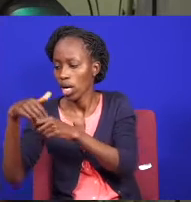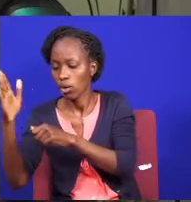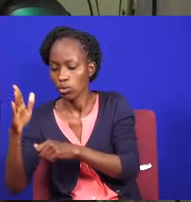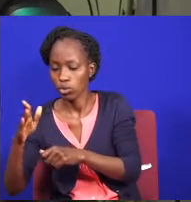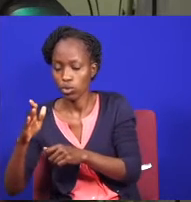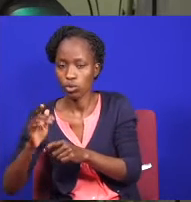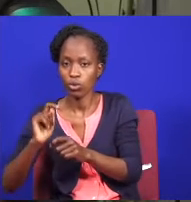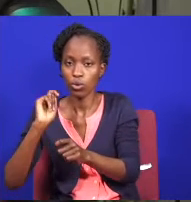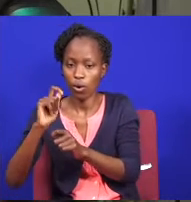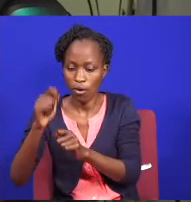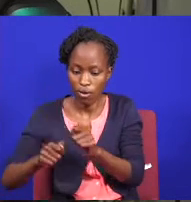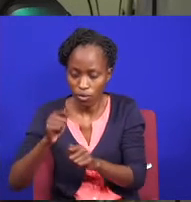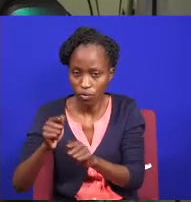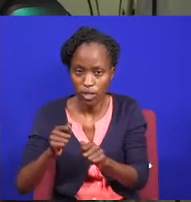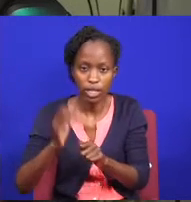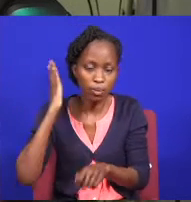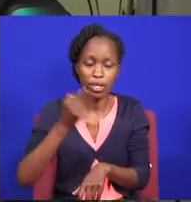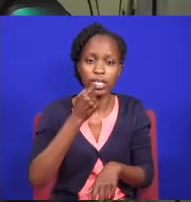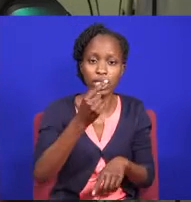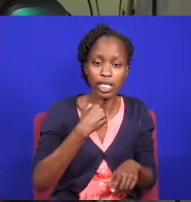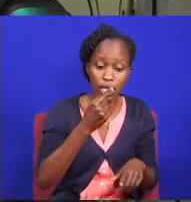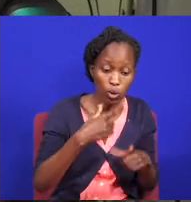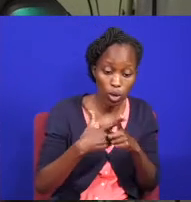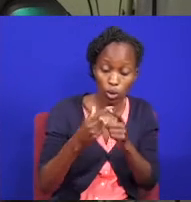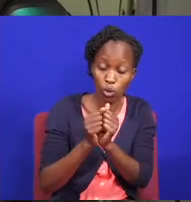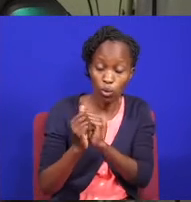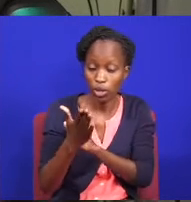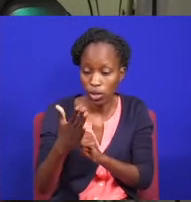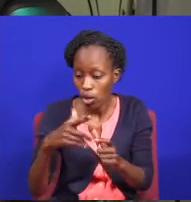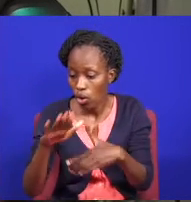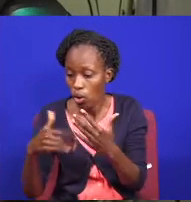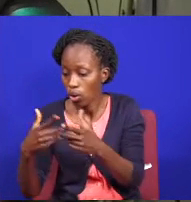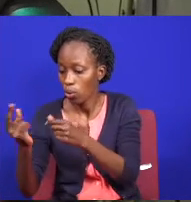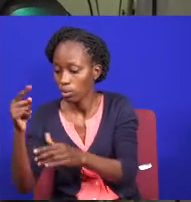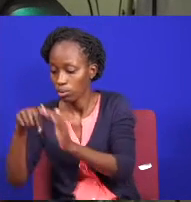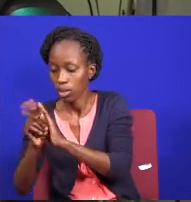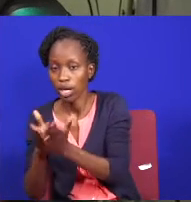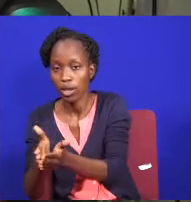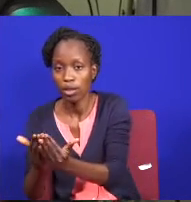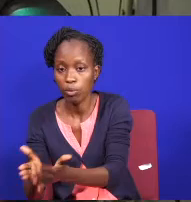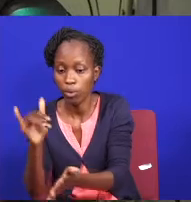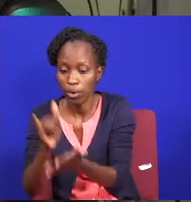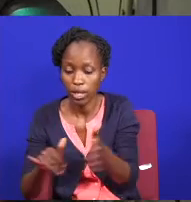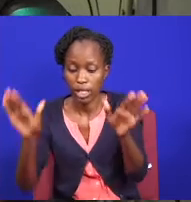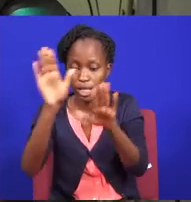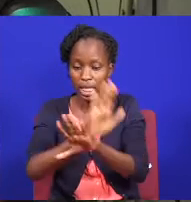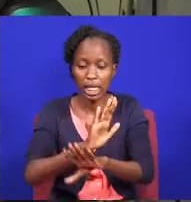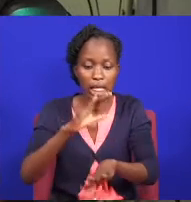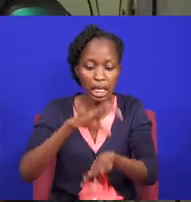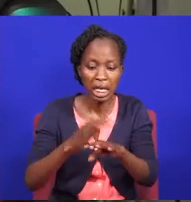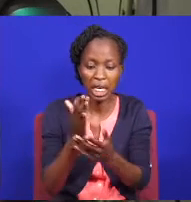them. They said, we'll go with you. So they went out and got into the boat. That night they didn't catch